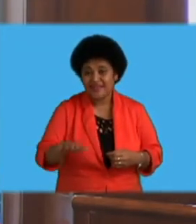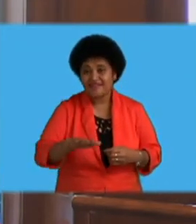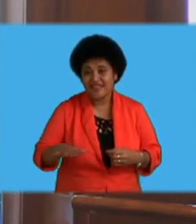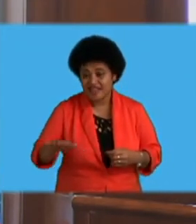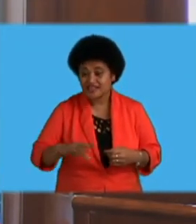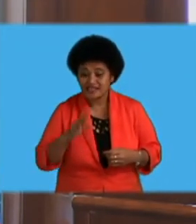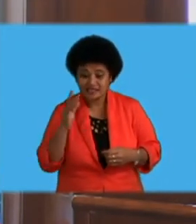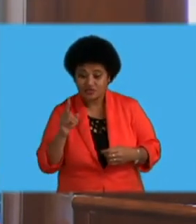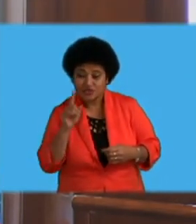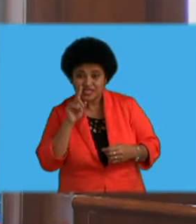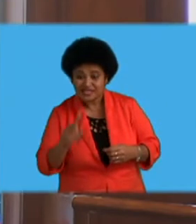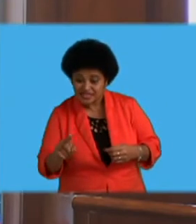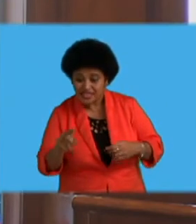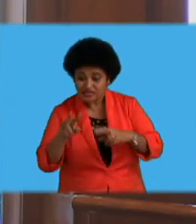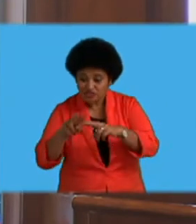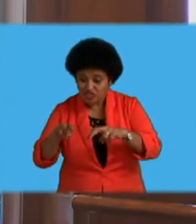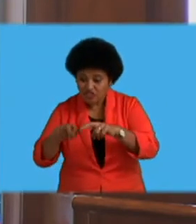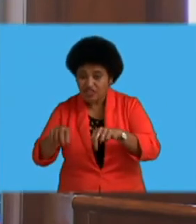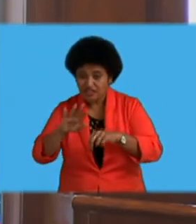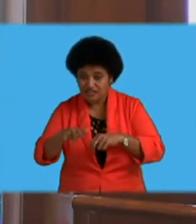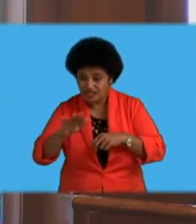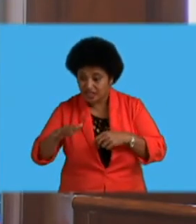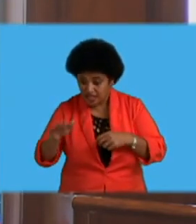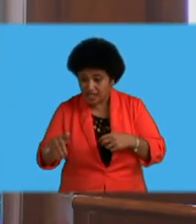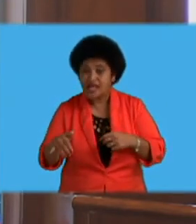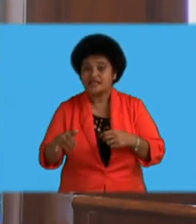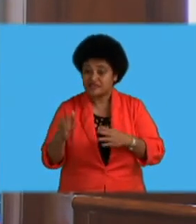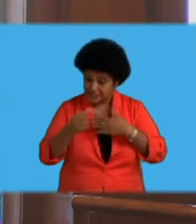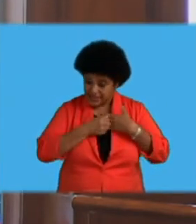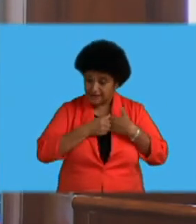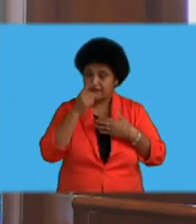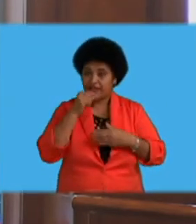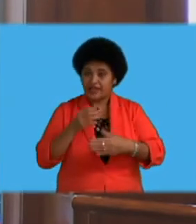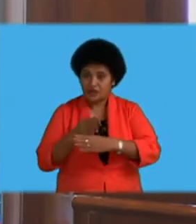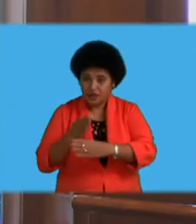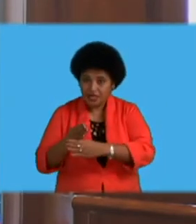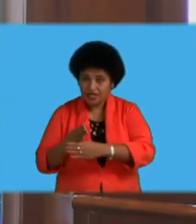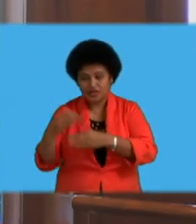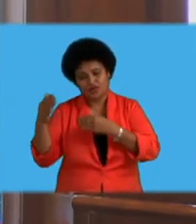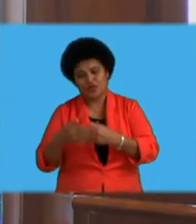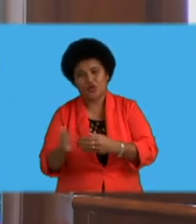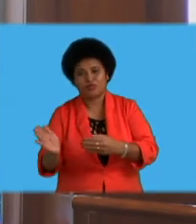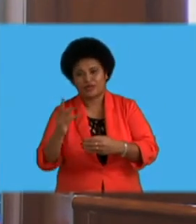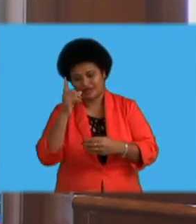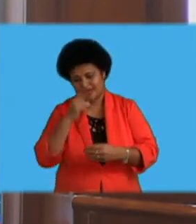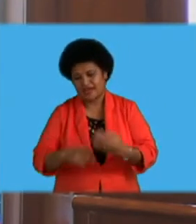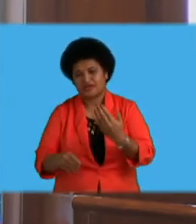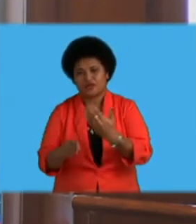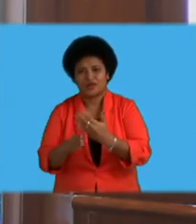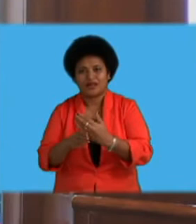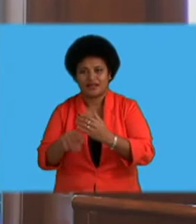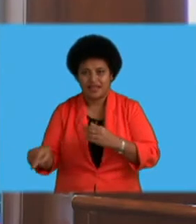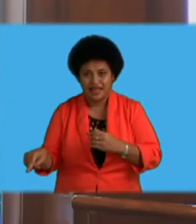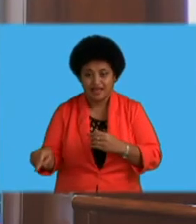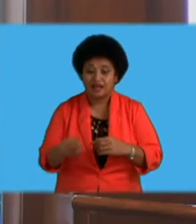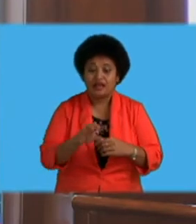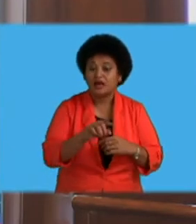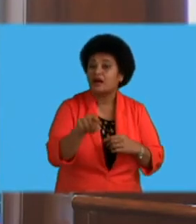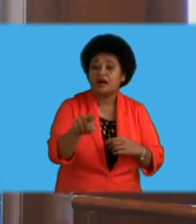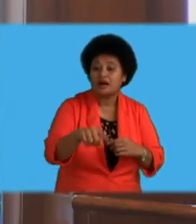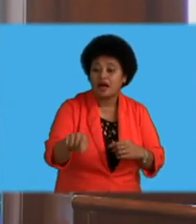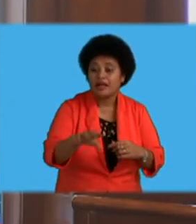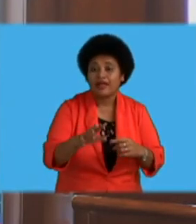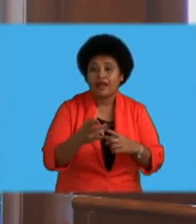safe as per standards have been opened for re-entry, and those that need to be improved to comply with standards,